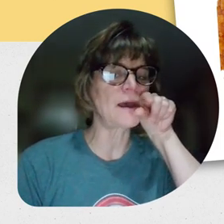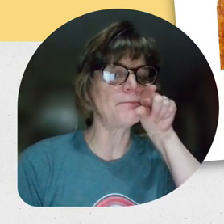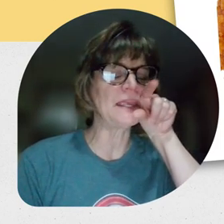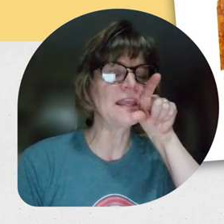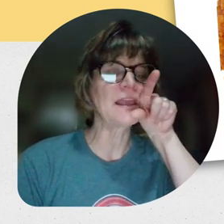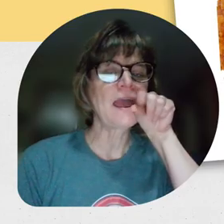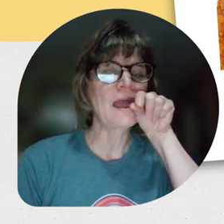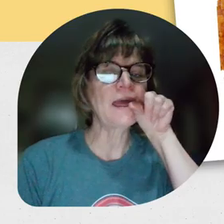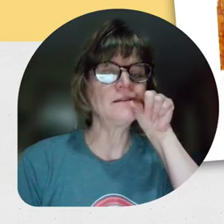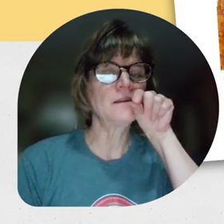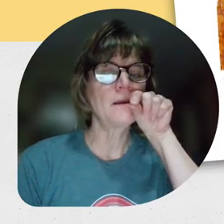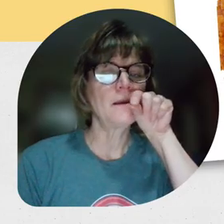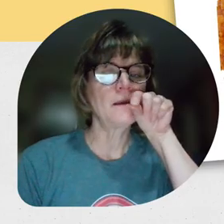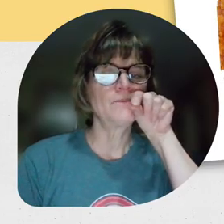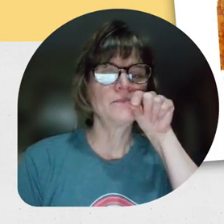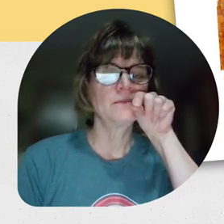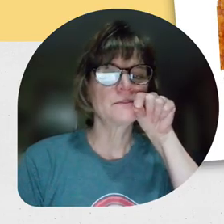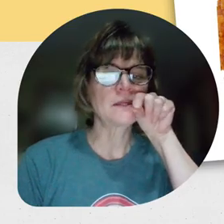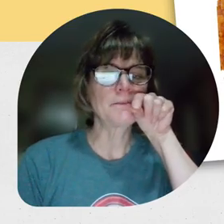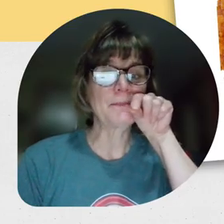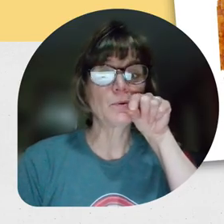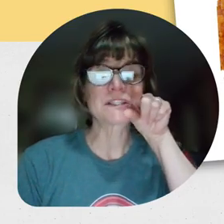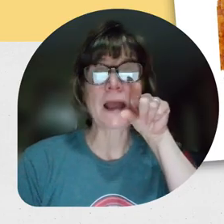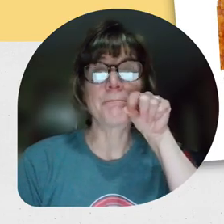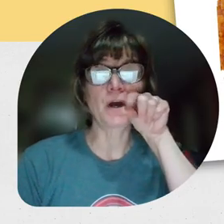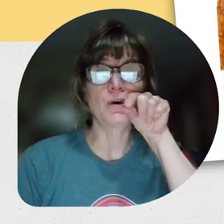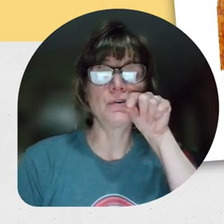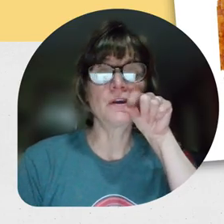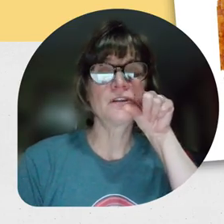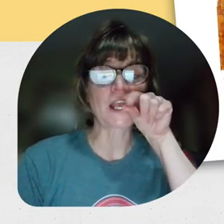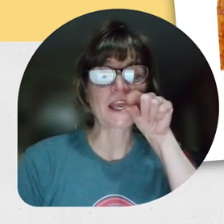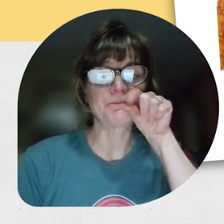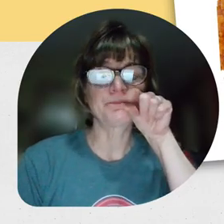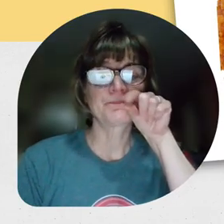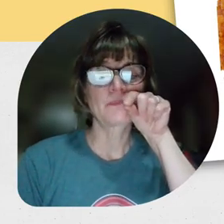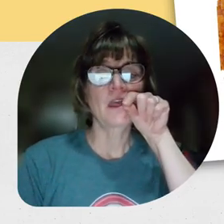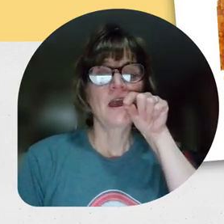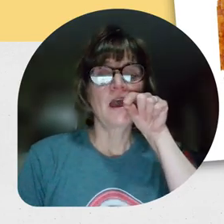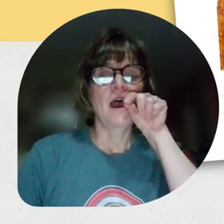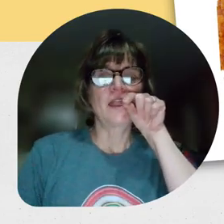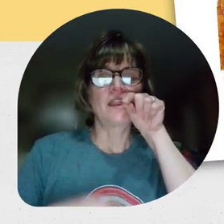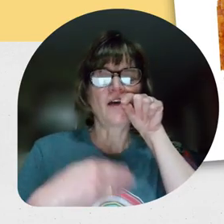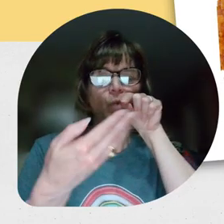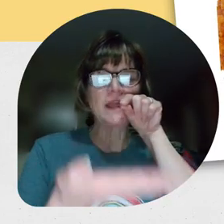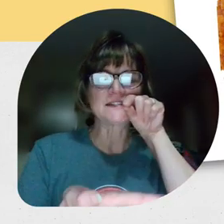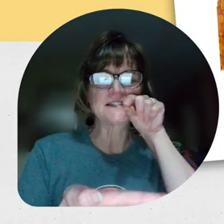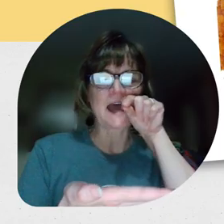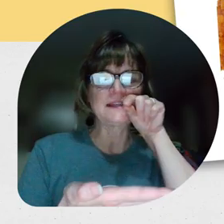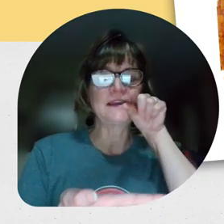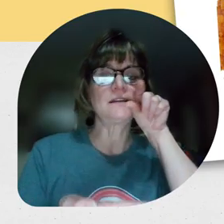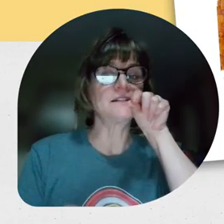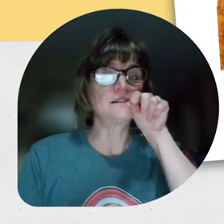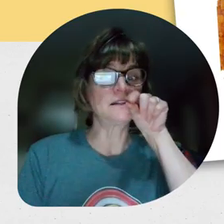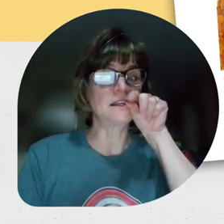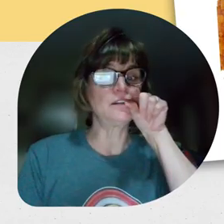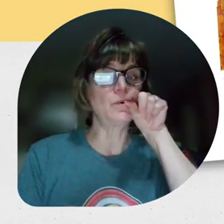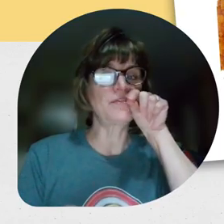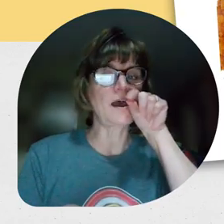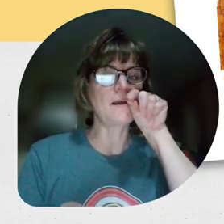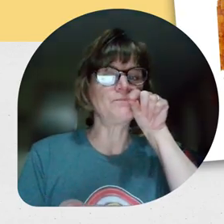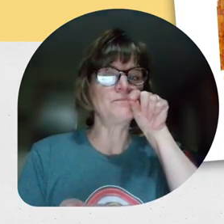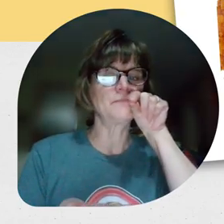chicken's beak, and some people will sign bird, chicken. Another way to sign it is